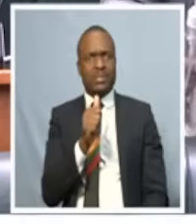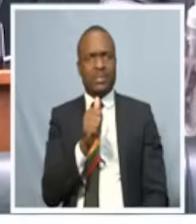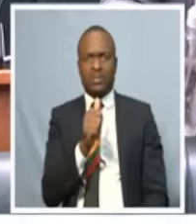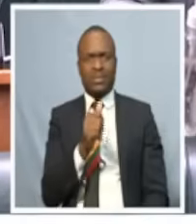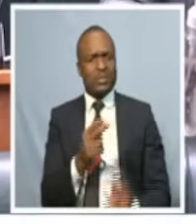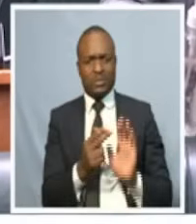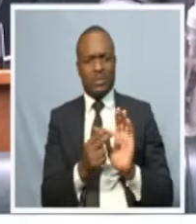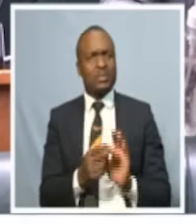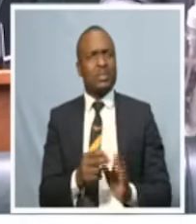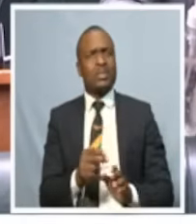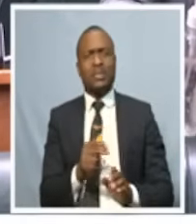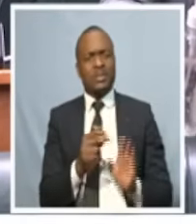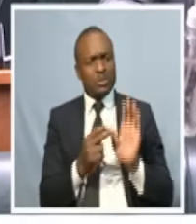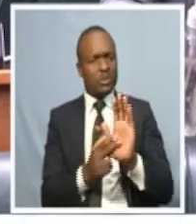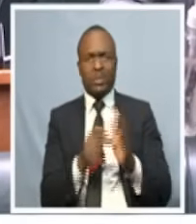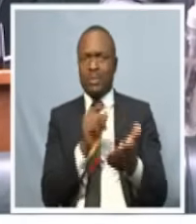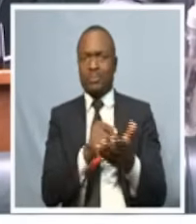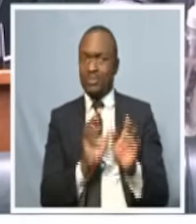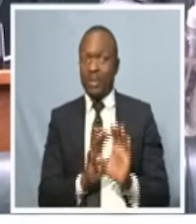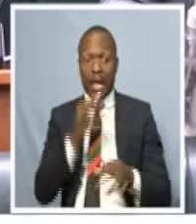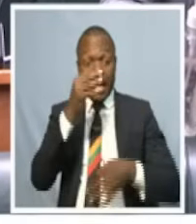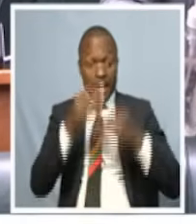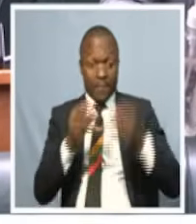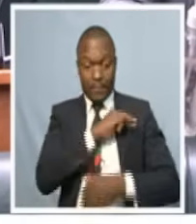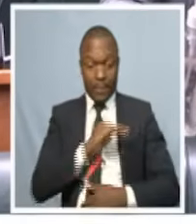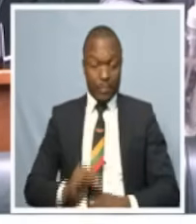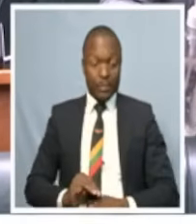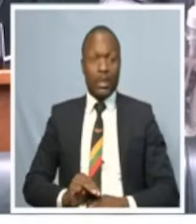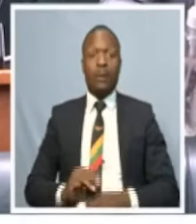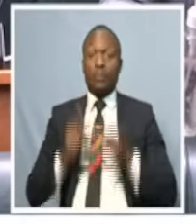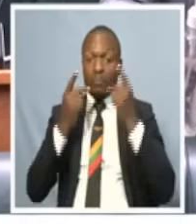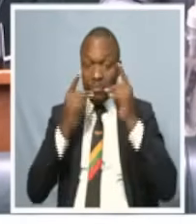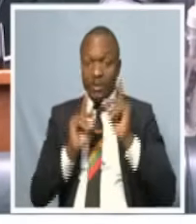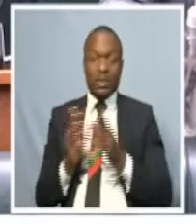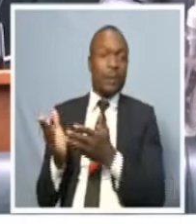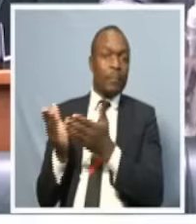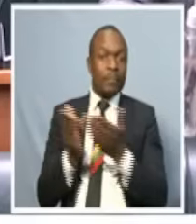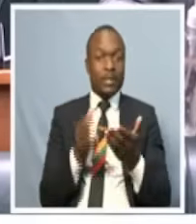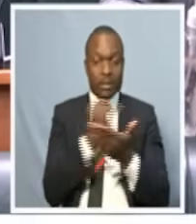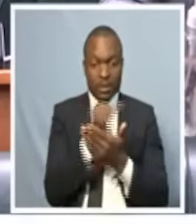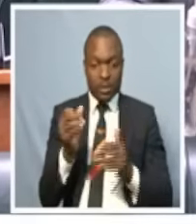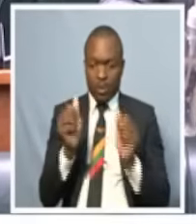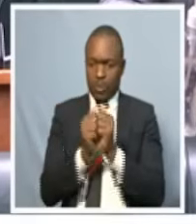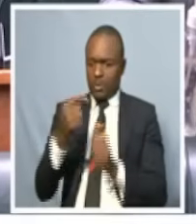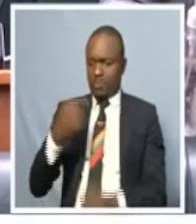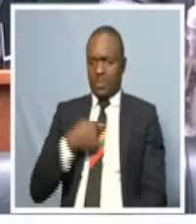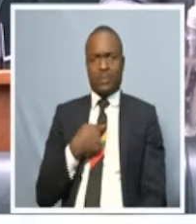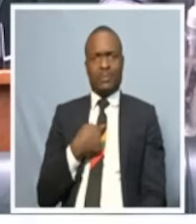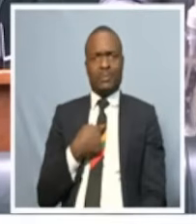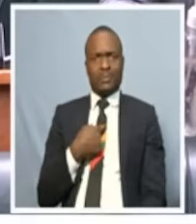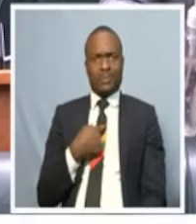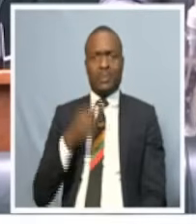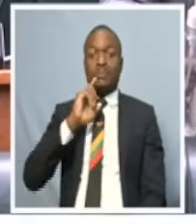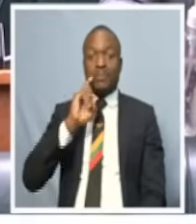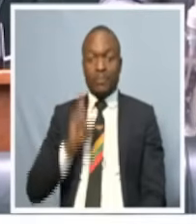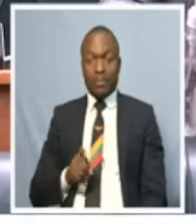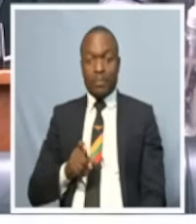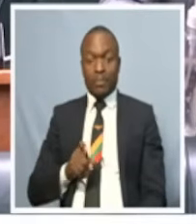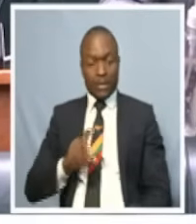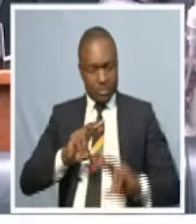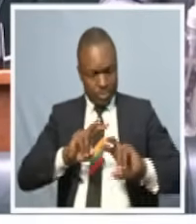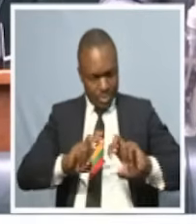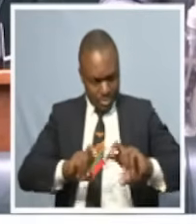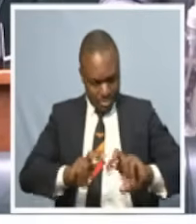that. Because if a member of the public raises an issue with me, I have to check it